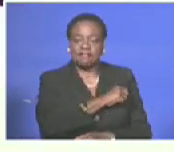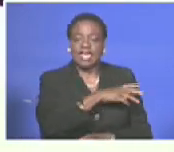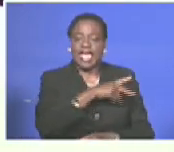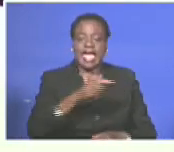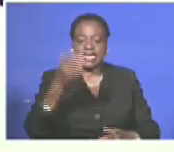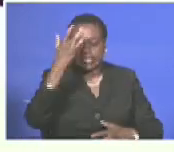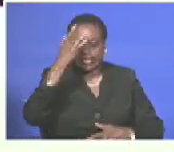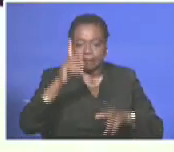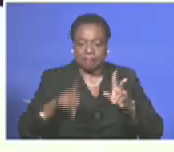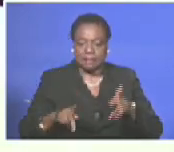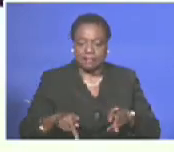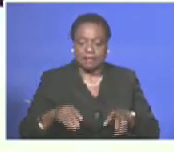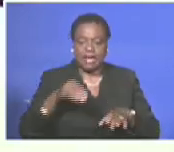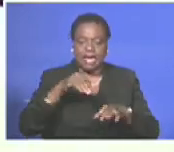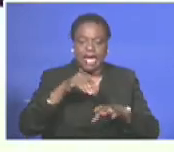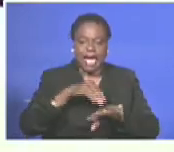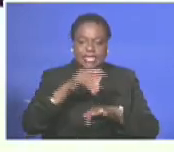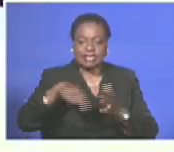facility.